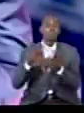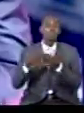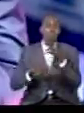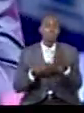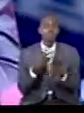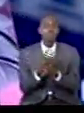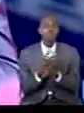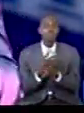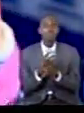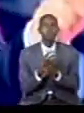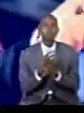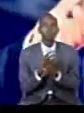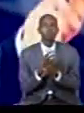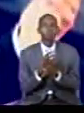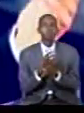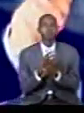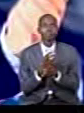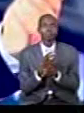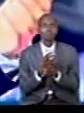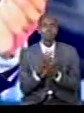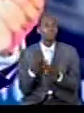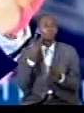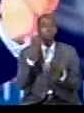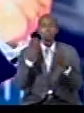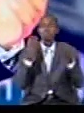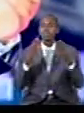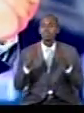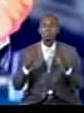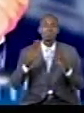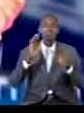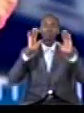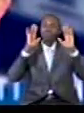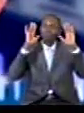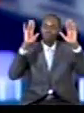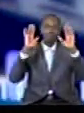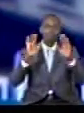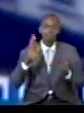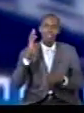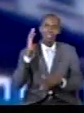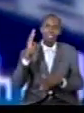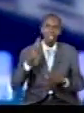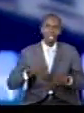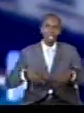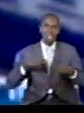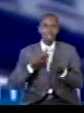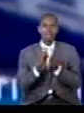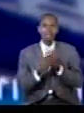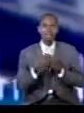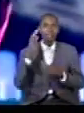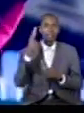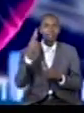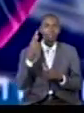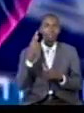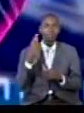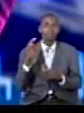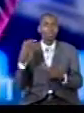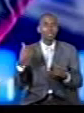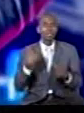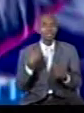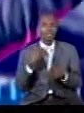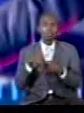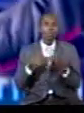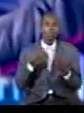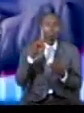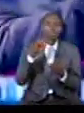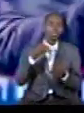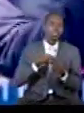just wonderful testimonies, life-changing testimonies. We've heard the story of the grandmother in Southwest